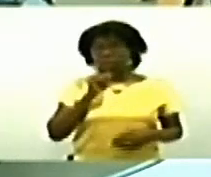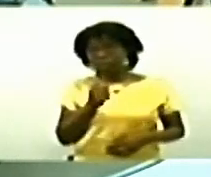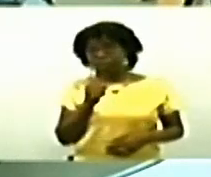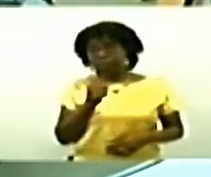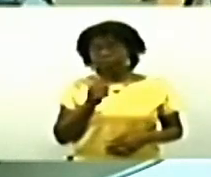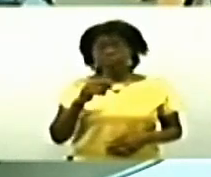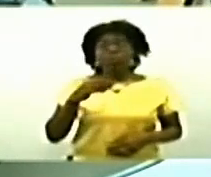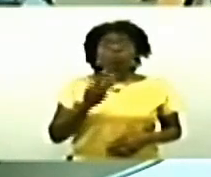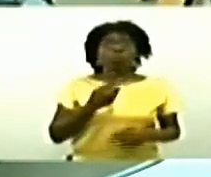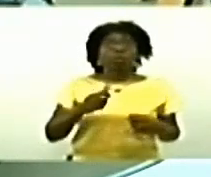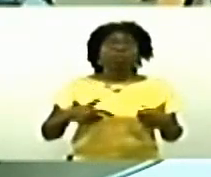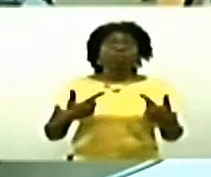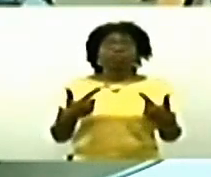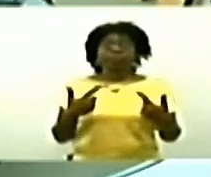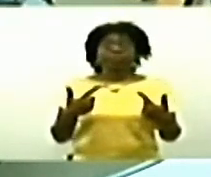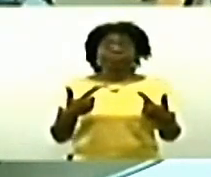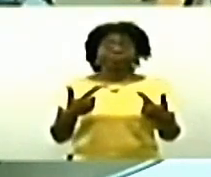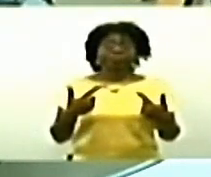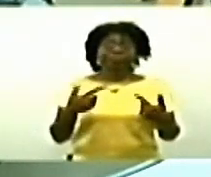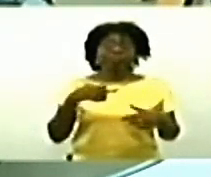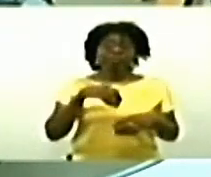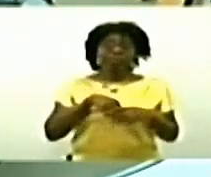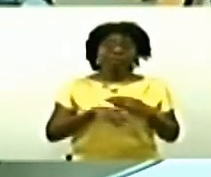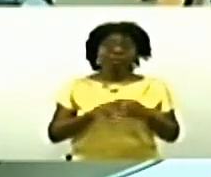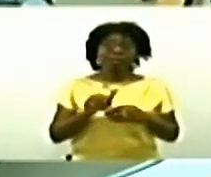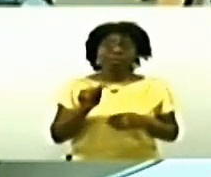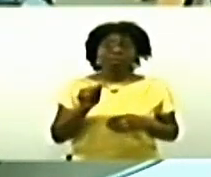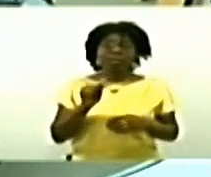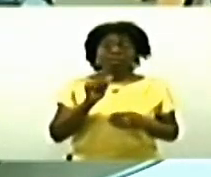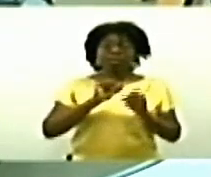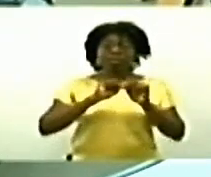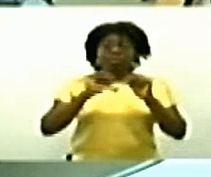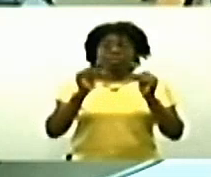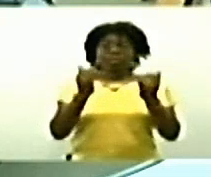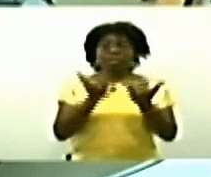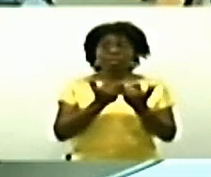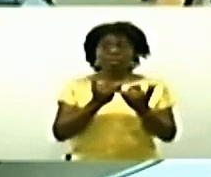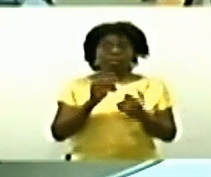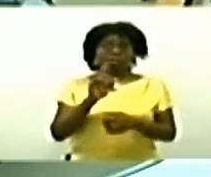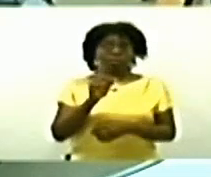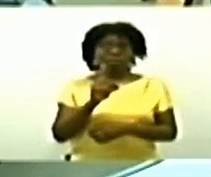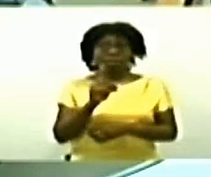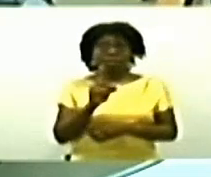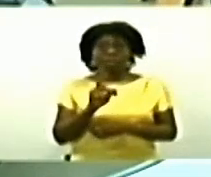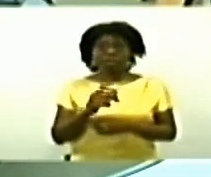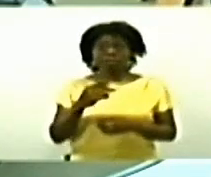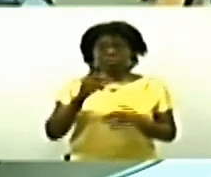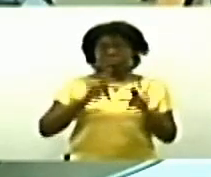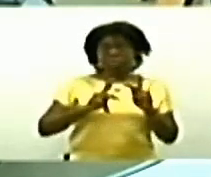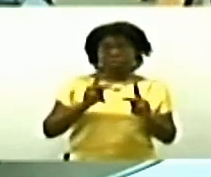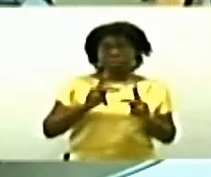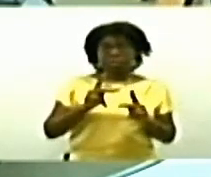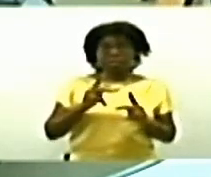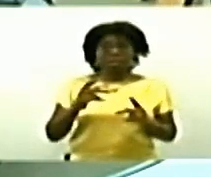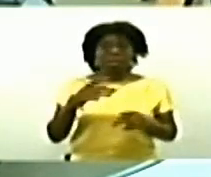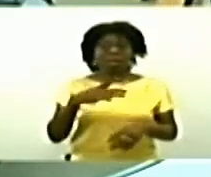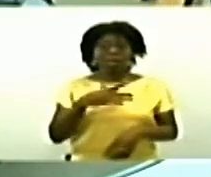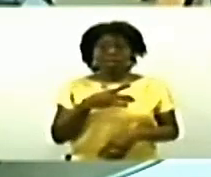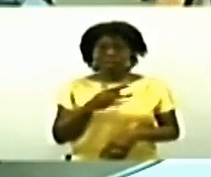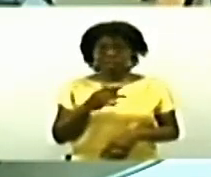we live in a society with a propensity towards disorder.